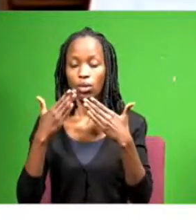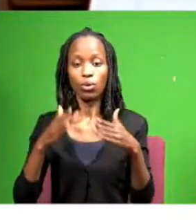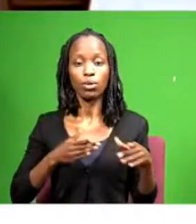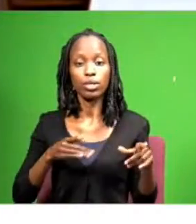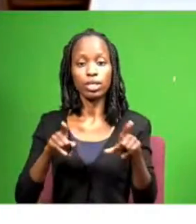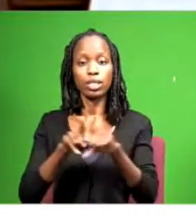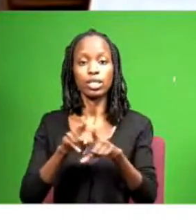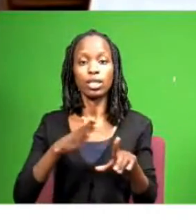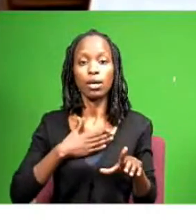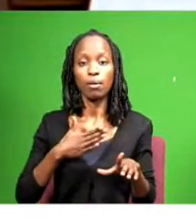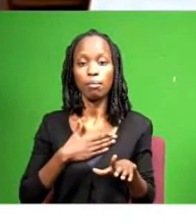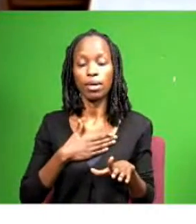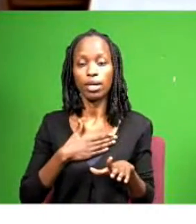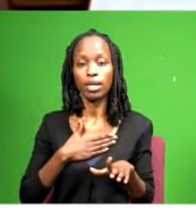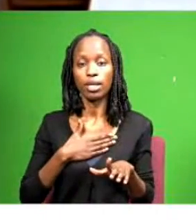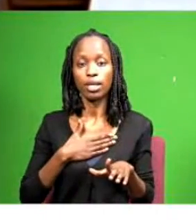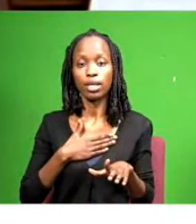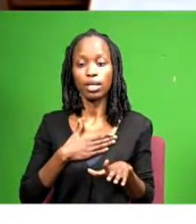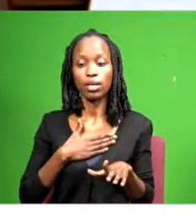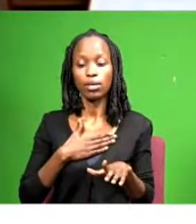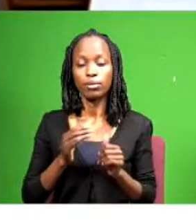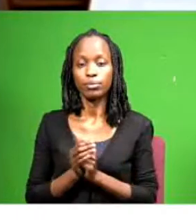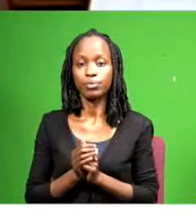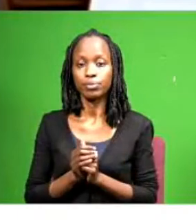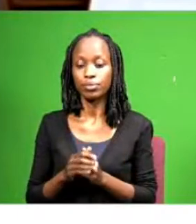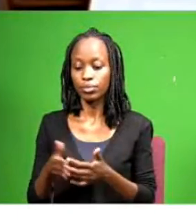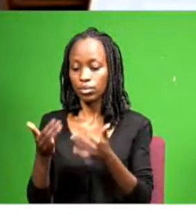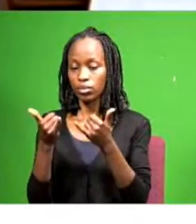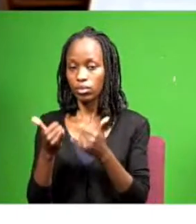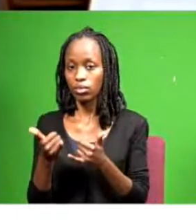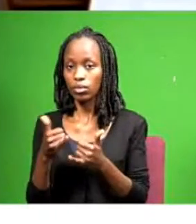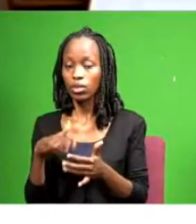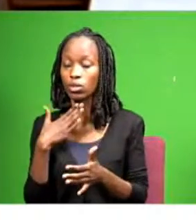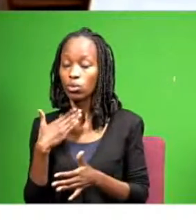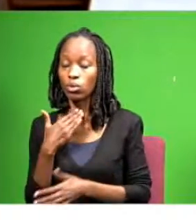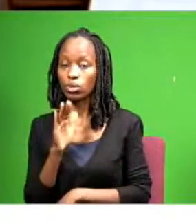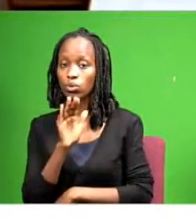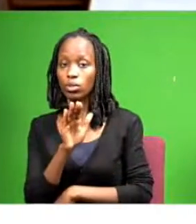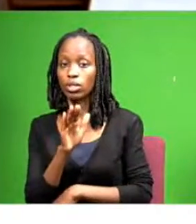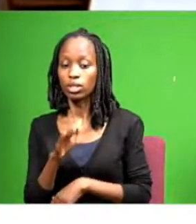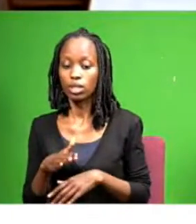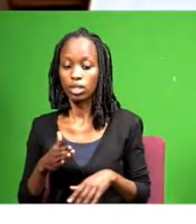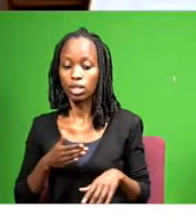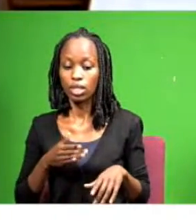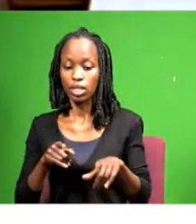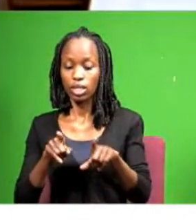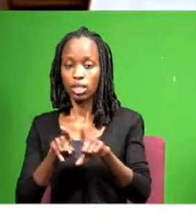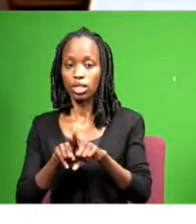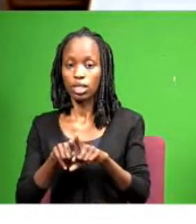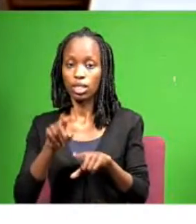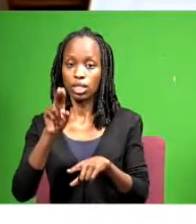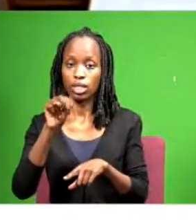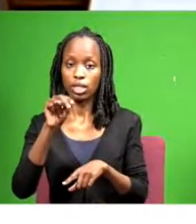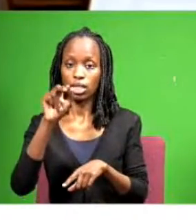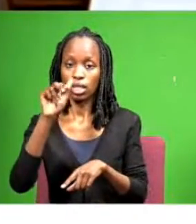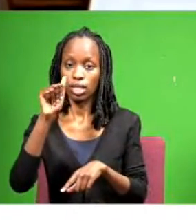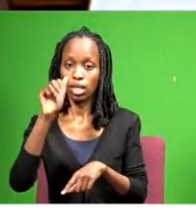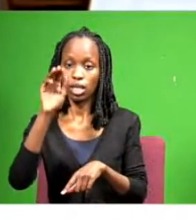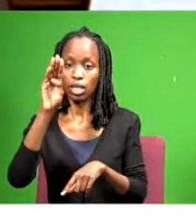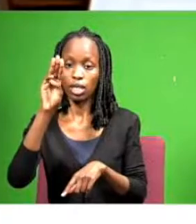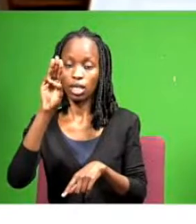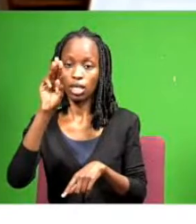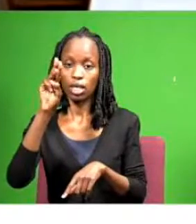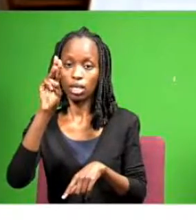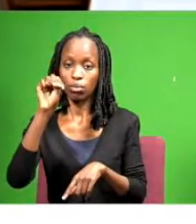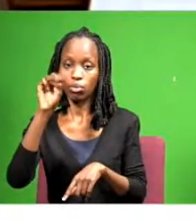Lady Justice Okwengu. I will now request my sister, Justice Nambuye, to